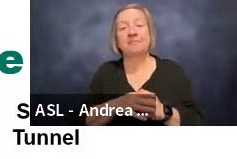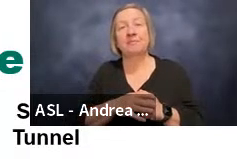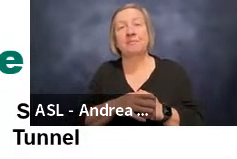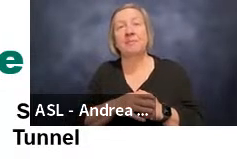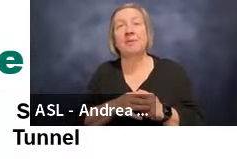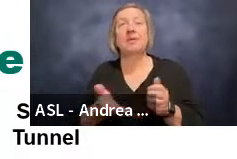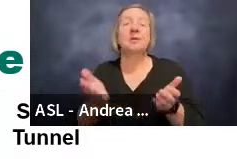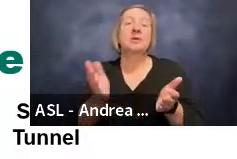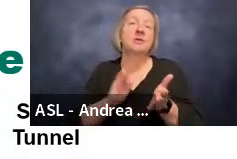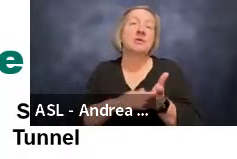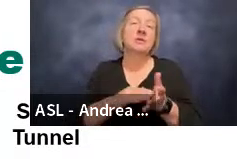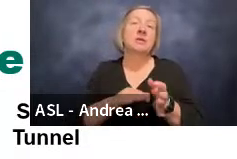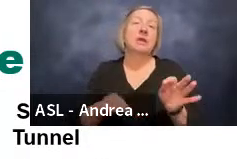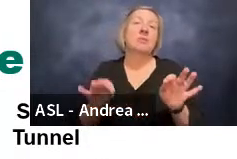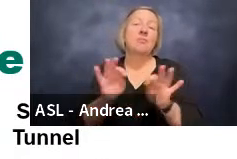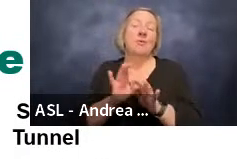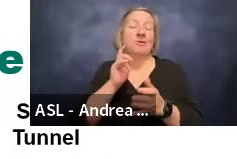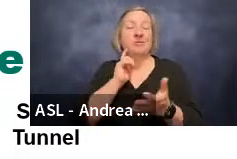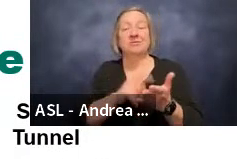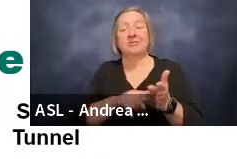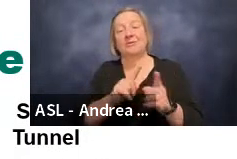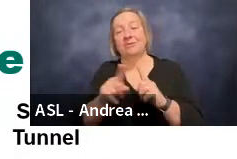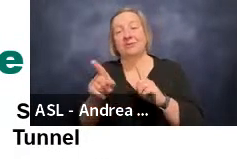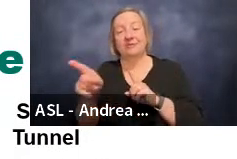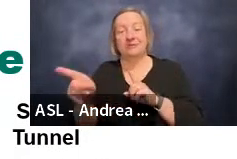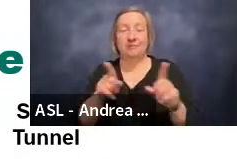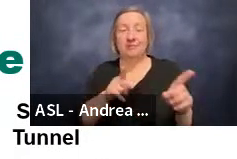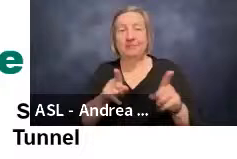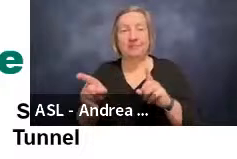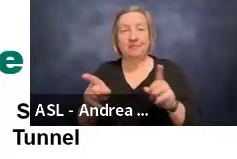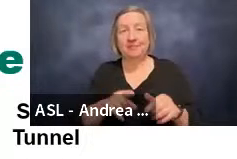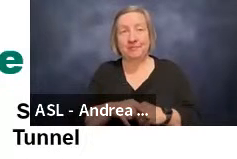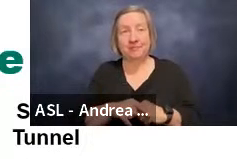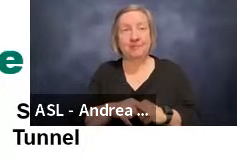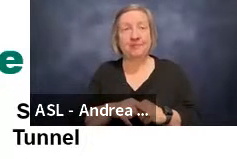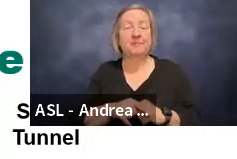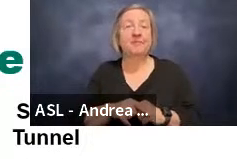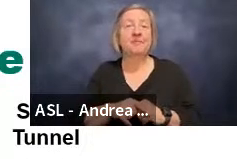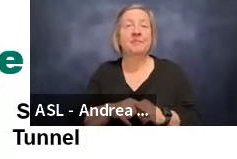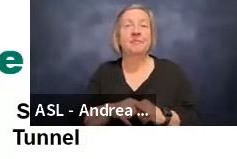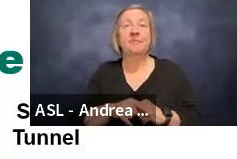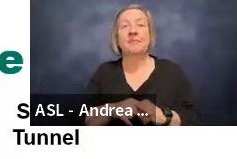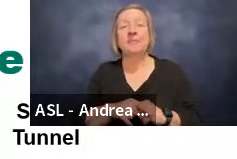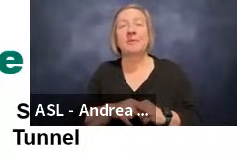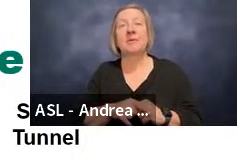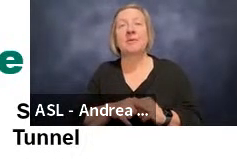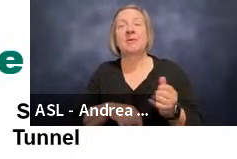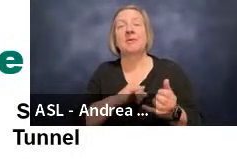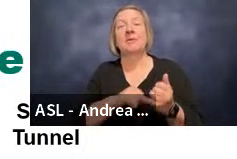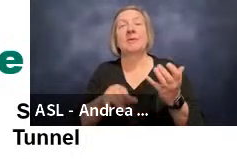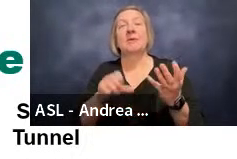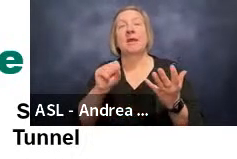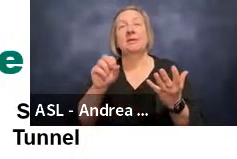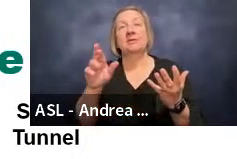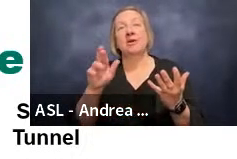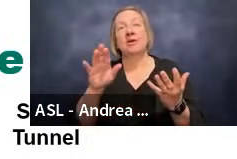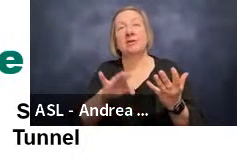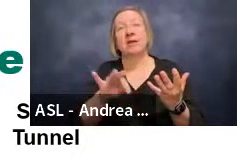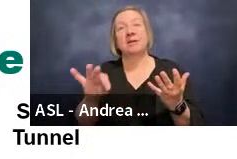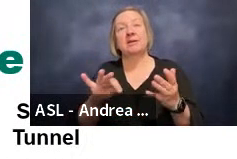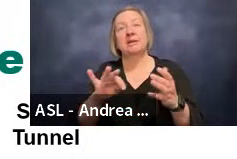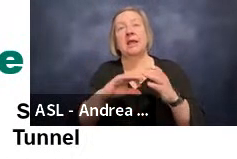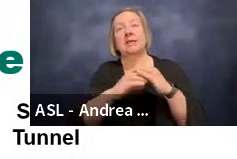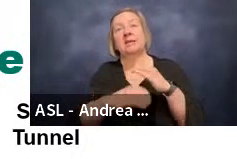Again, an important distinction between the two. And then finally, the SR-99 tunnel